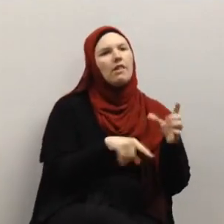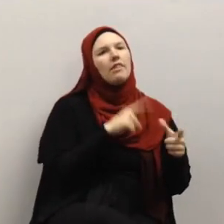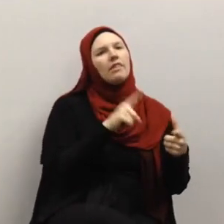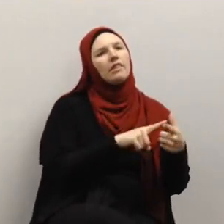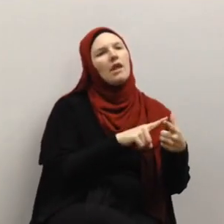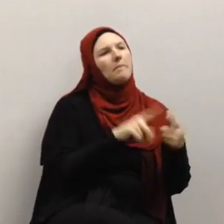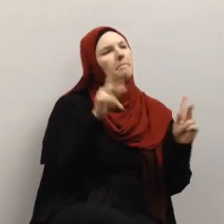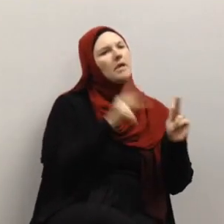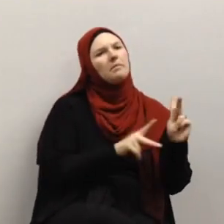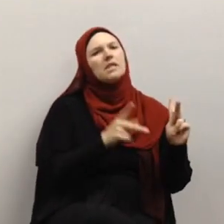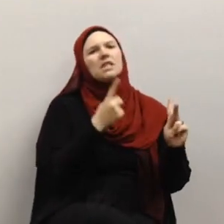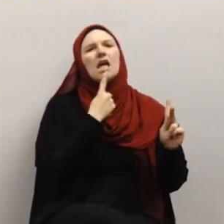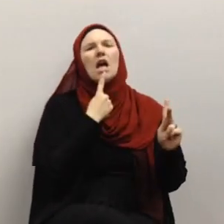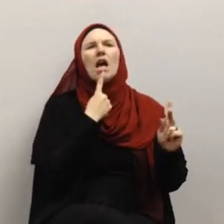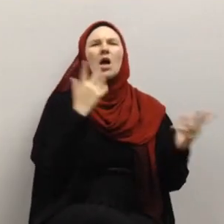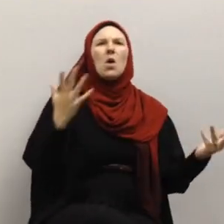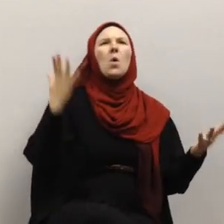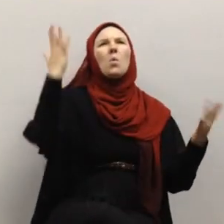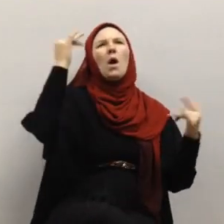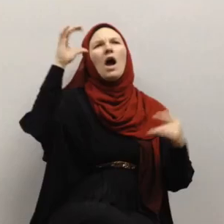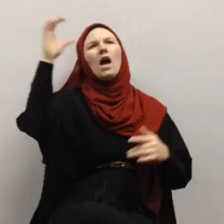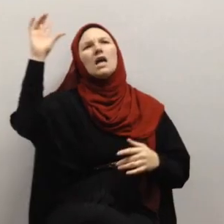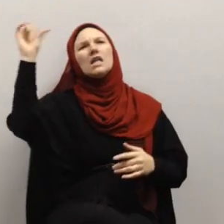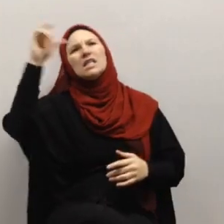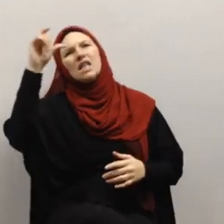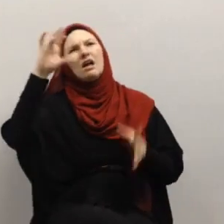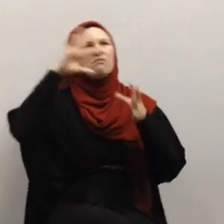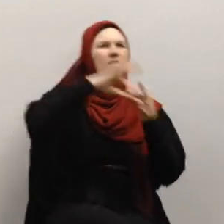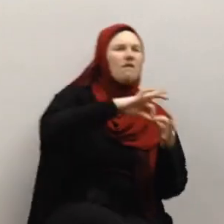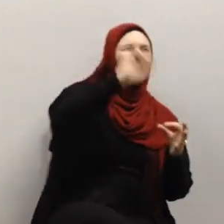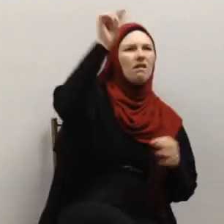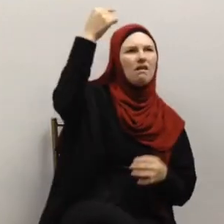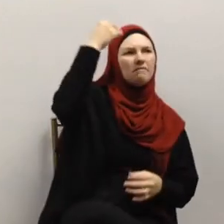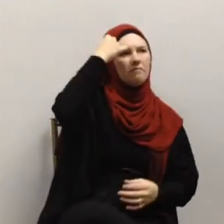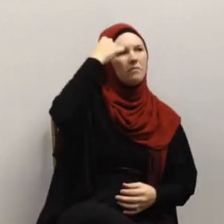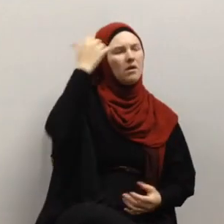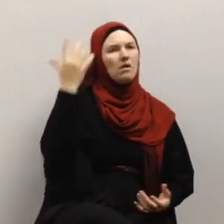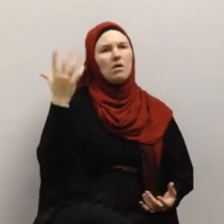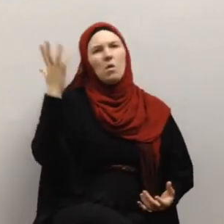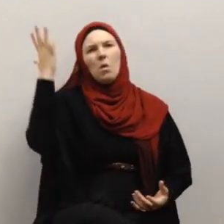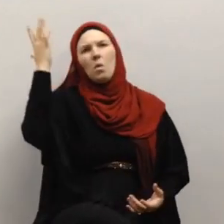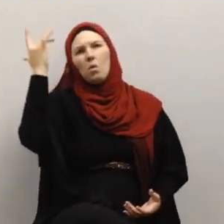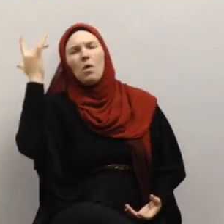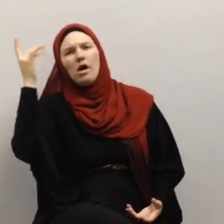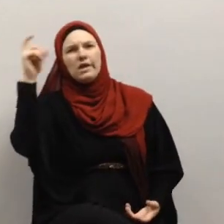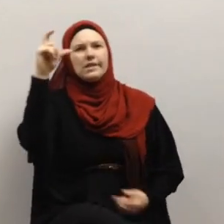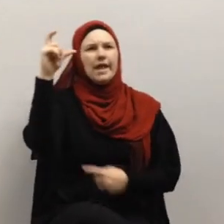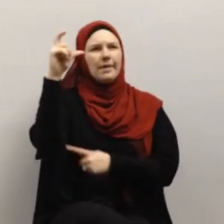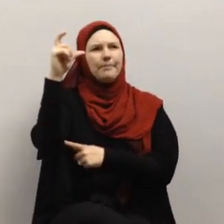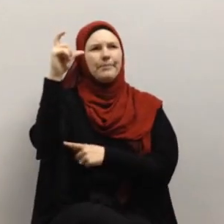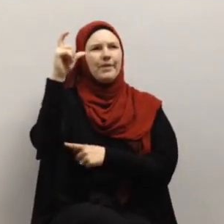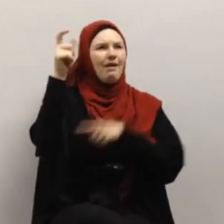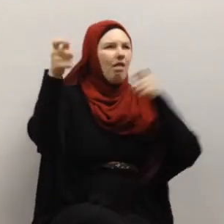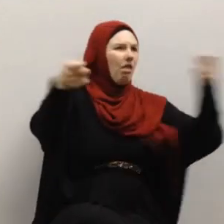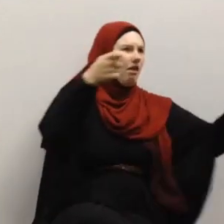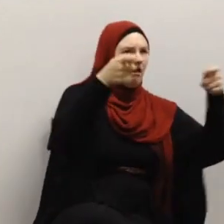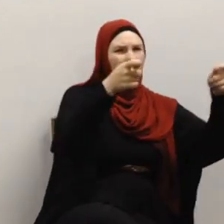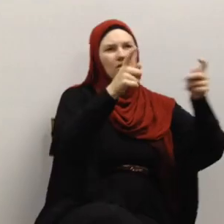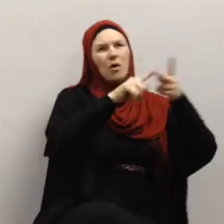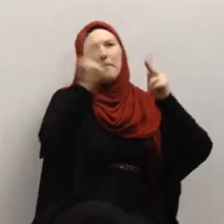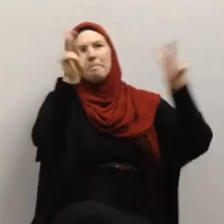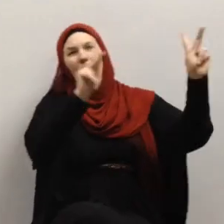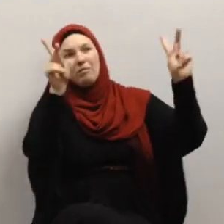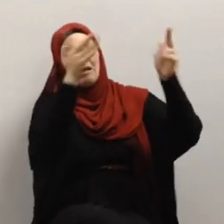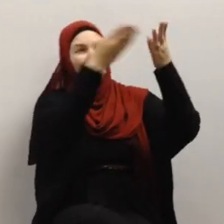do with governance? What does Islam have to do with ruling or public affairs?